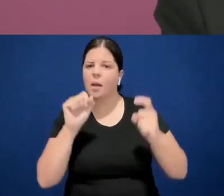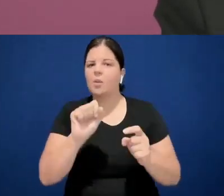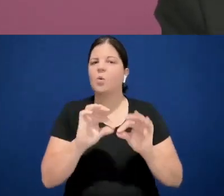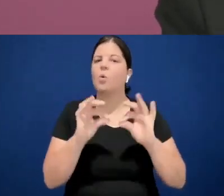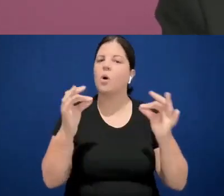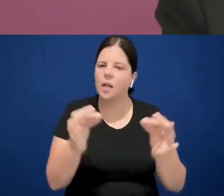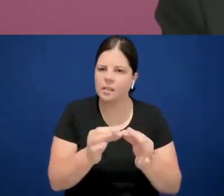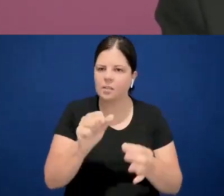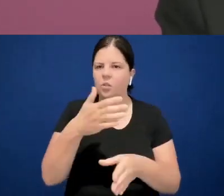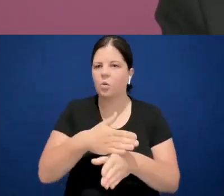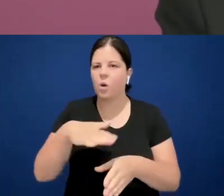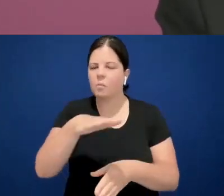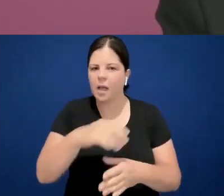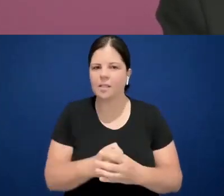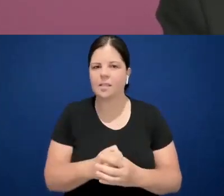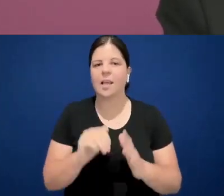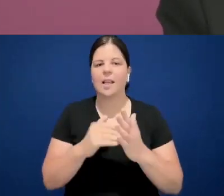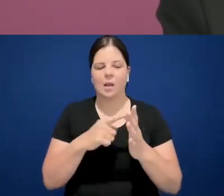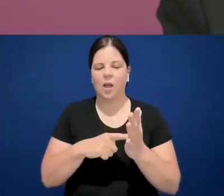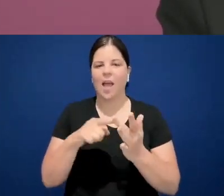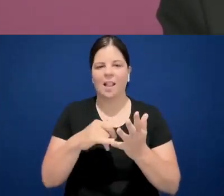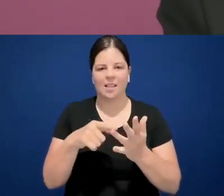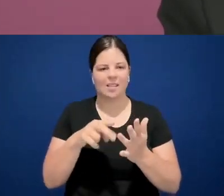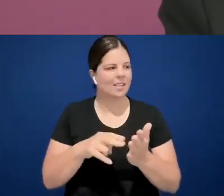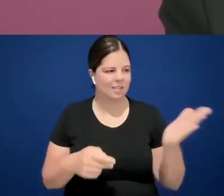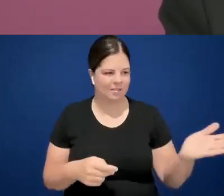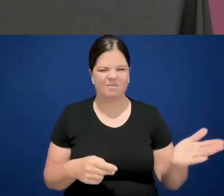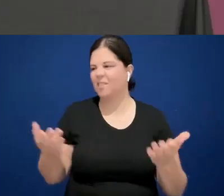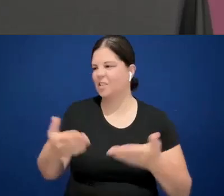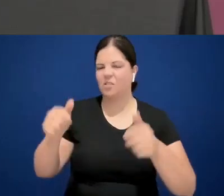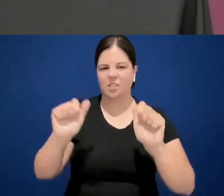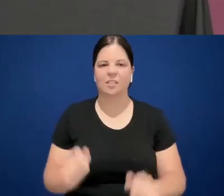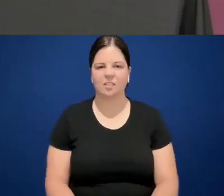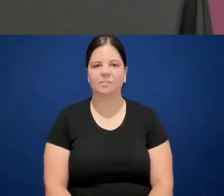and workplace. I'll hand back to Alison to introduce the next component.